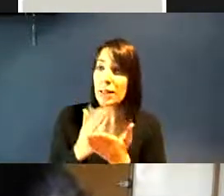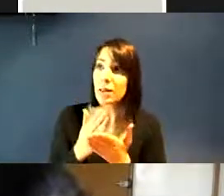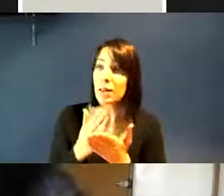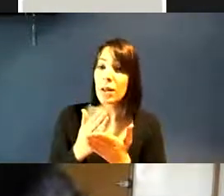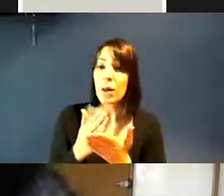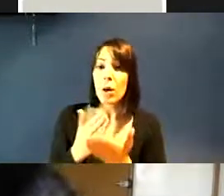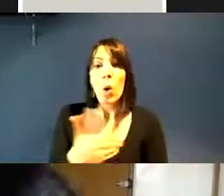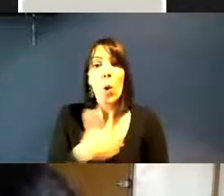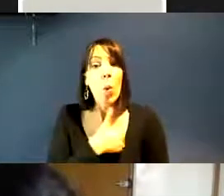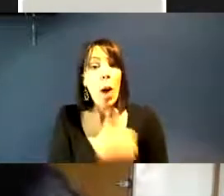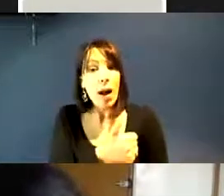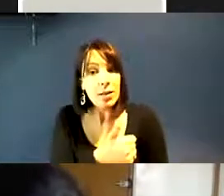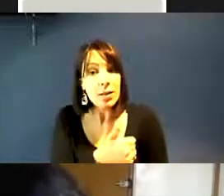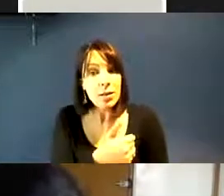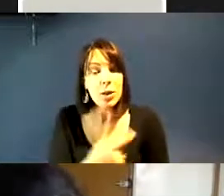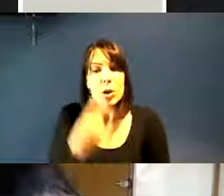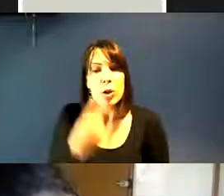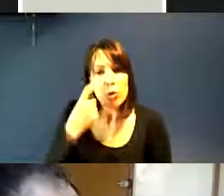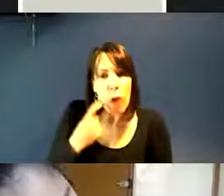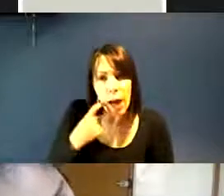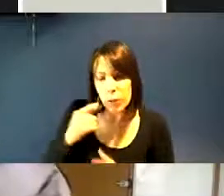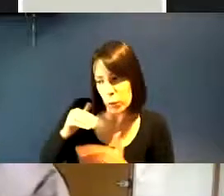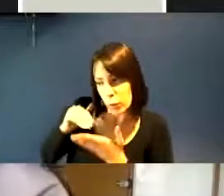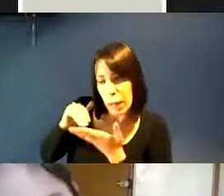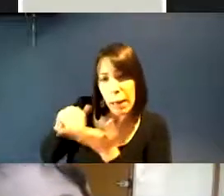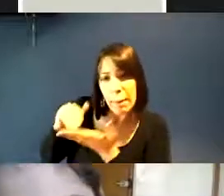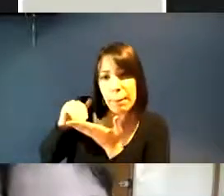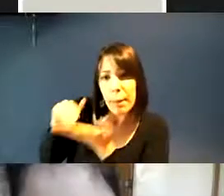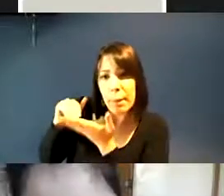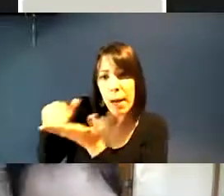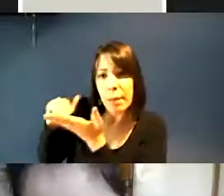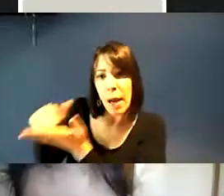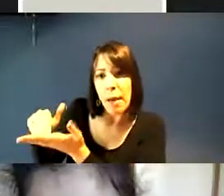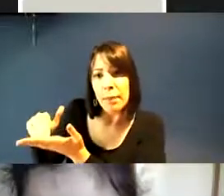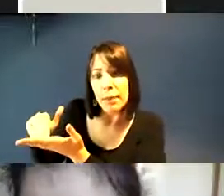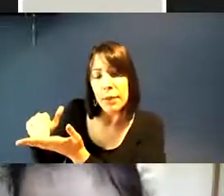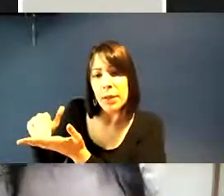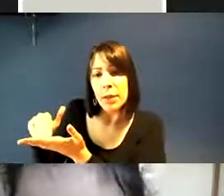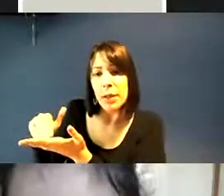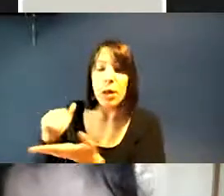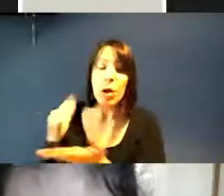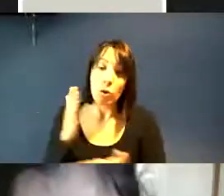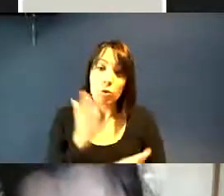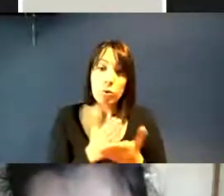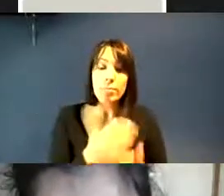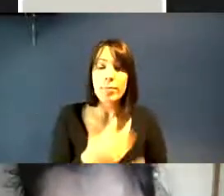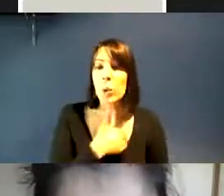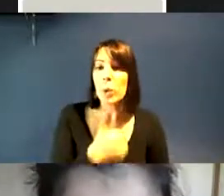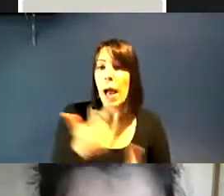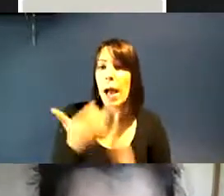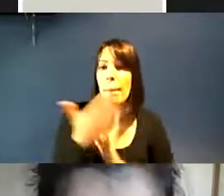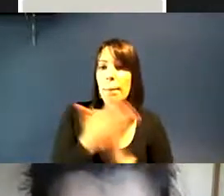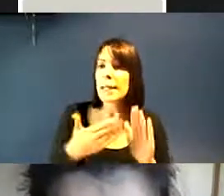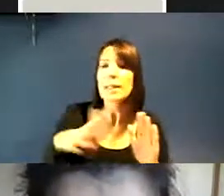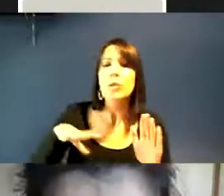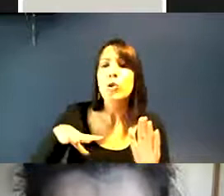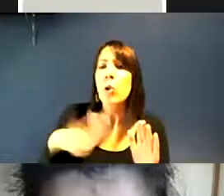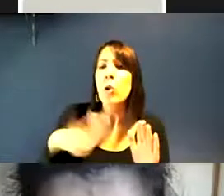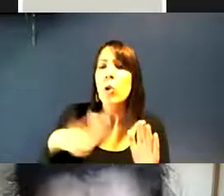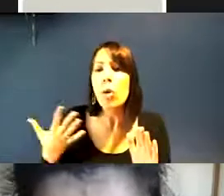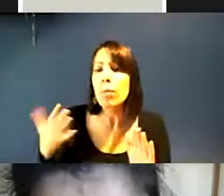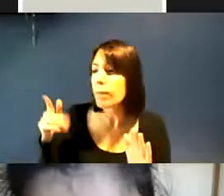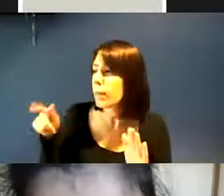It can be just the result of that person not wanting their person with disability to come to any harm or to be put